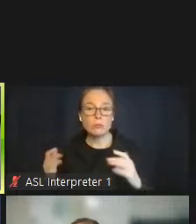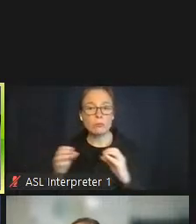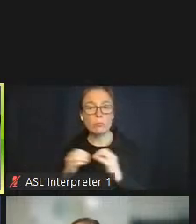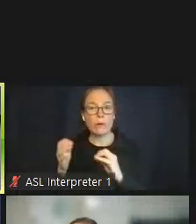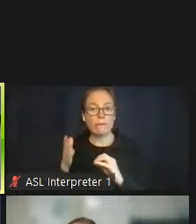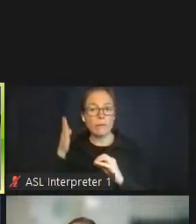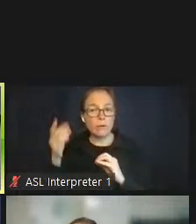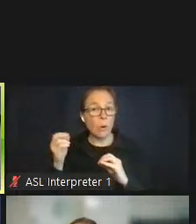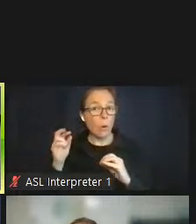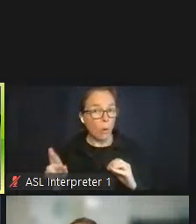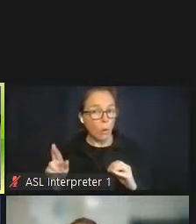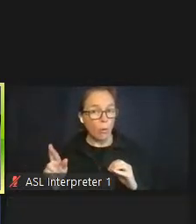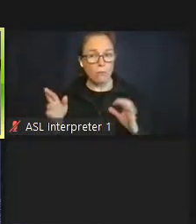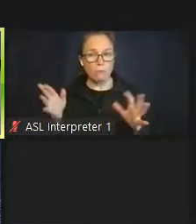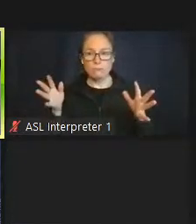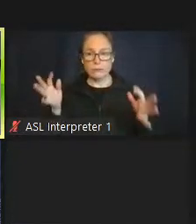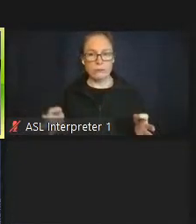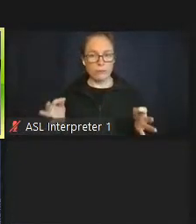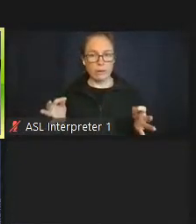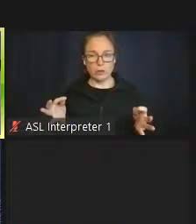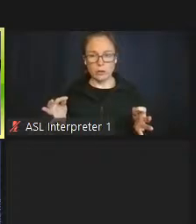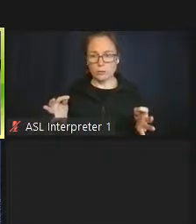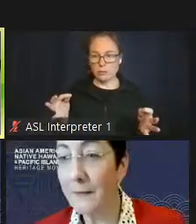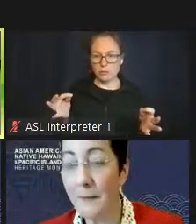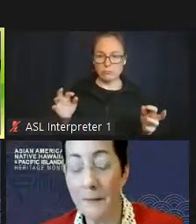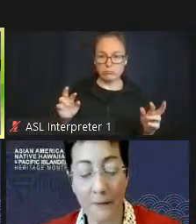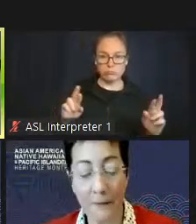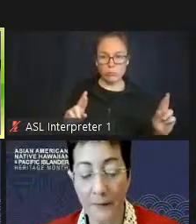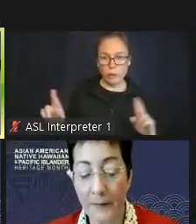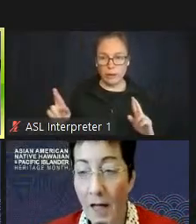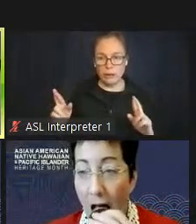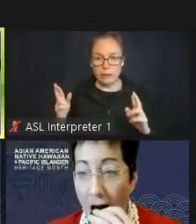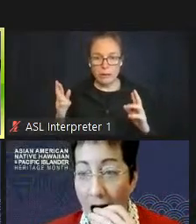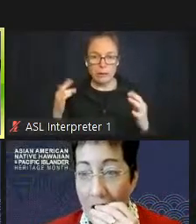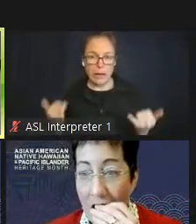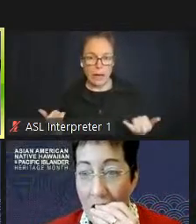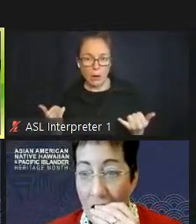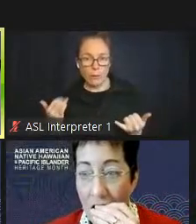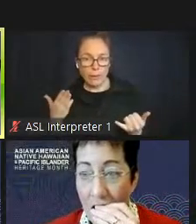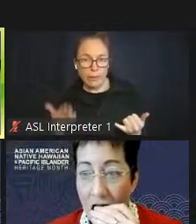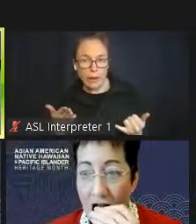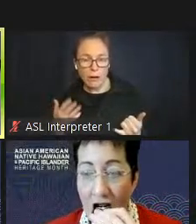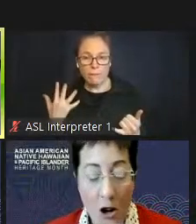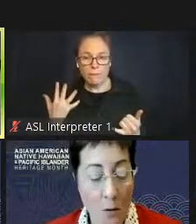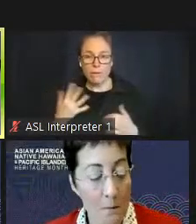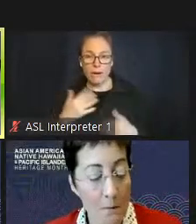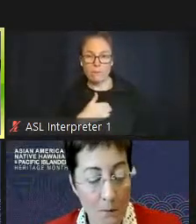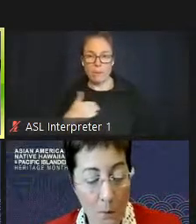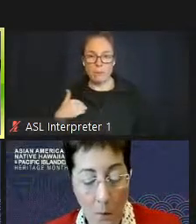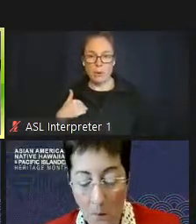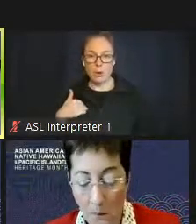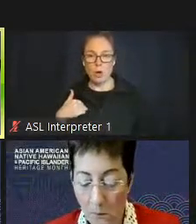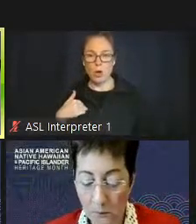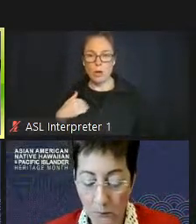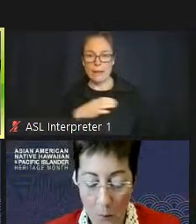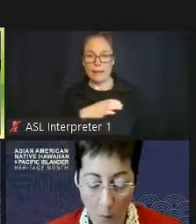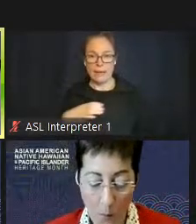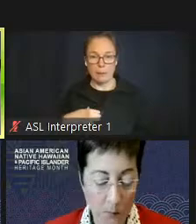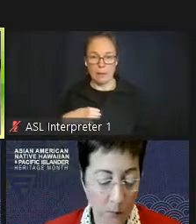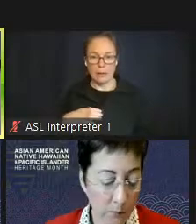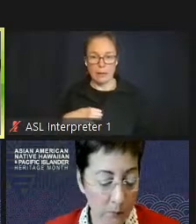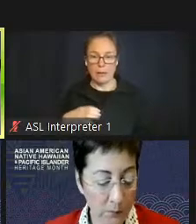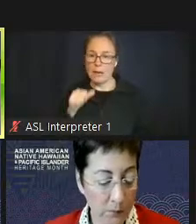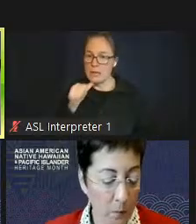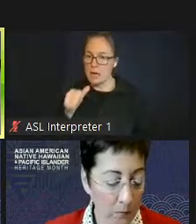points that you feel are there that our 5-member budget committee, non-board, have